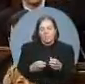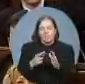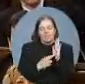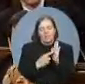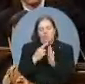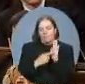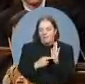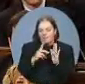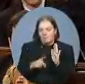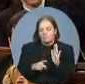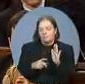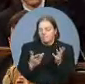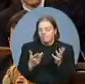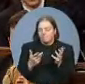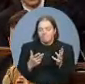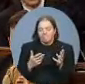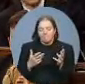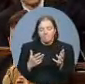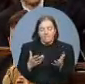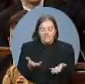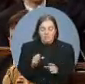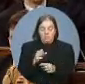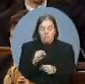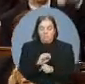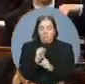points out it is necessary to fill.